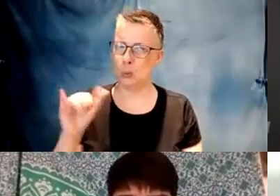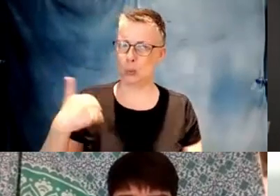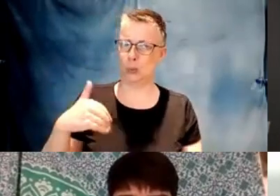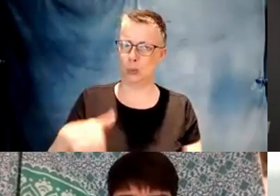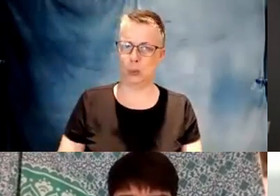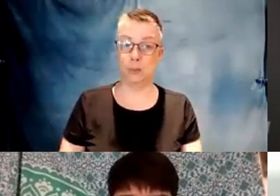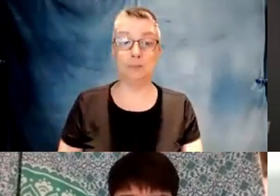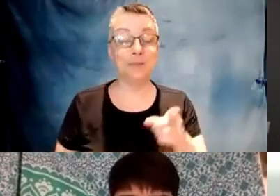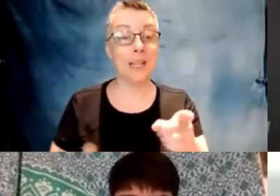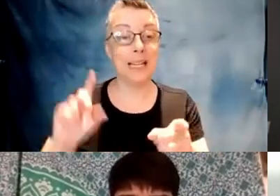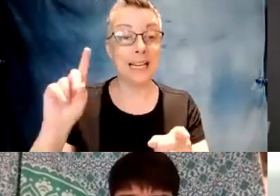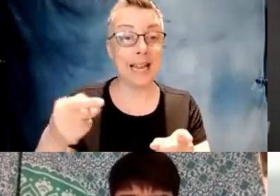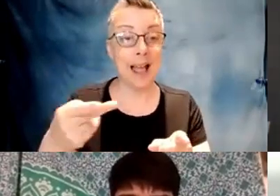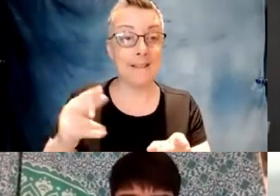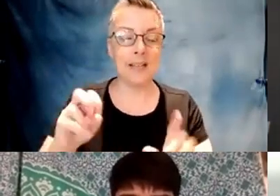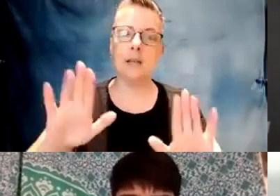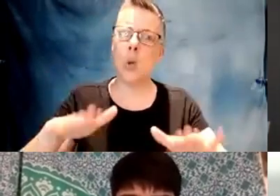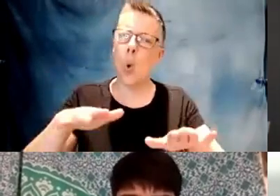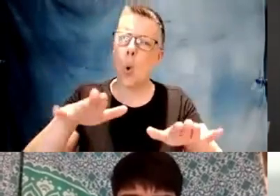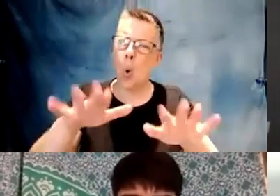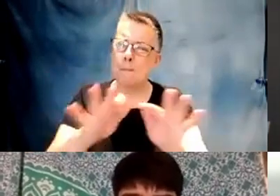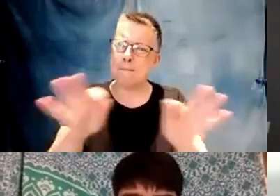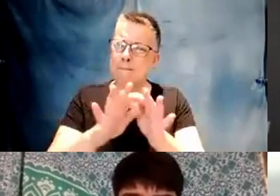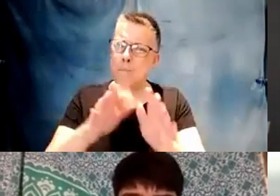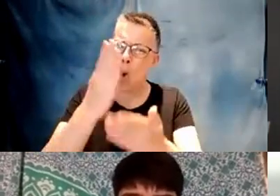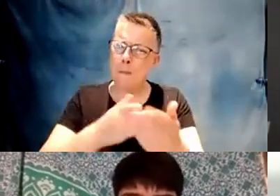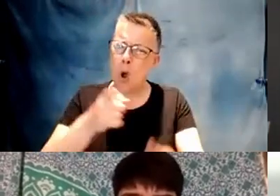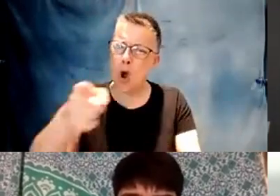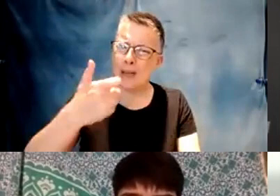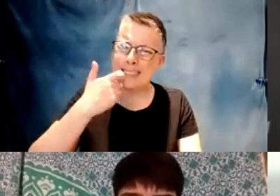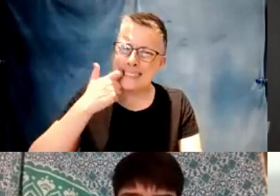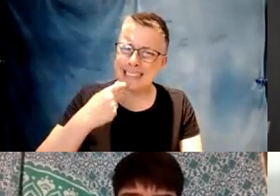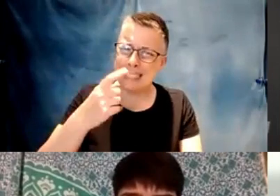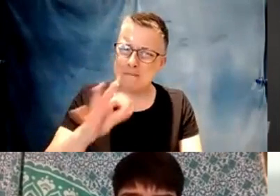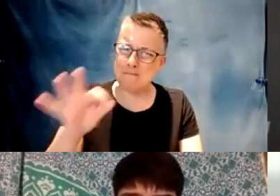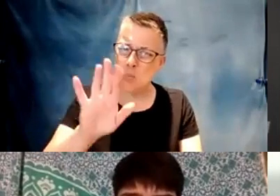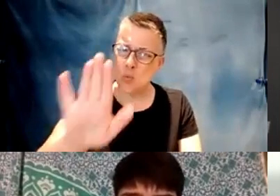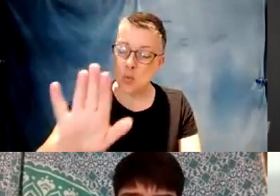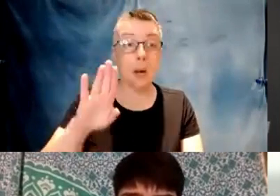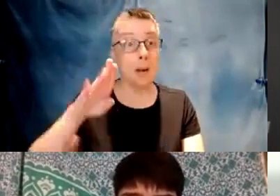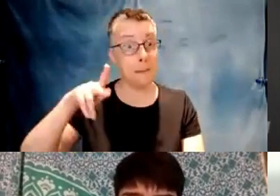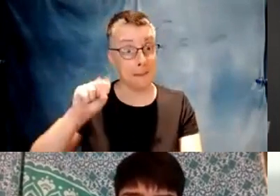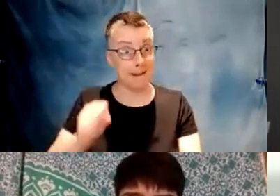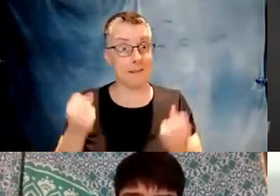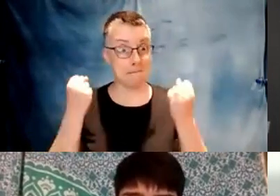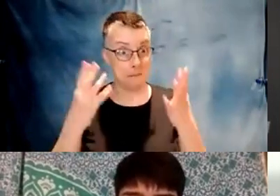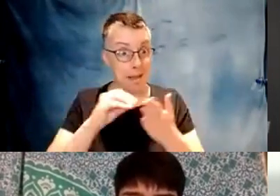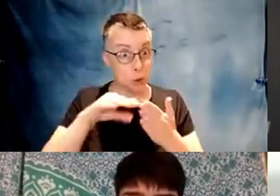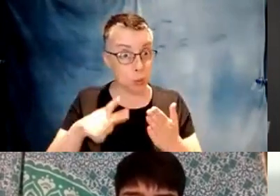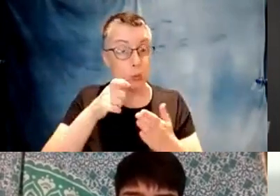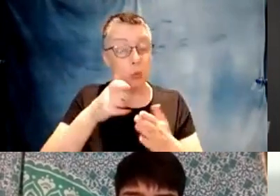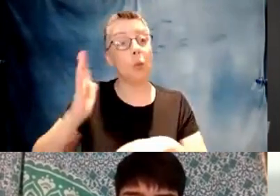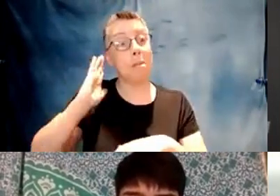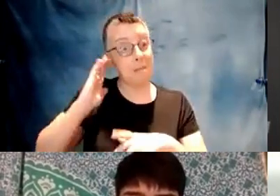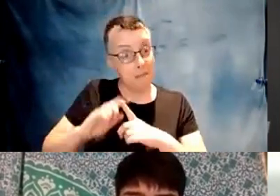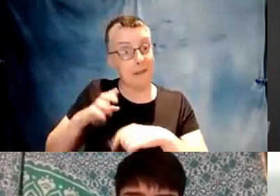Nasser, you're hitting an important piece that there are in BPS a lot of students who are either former English